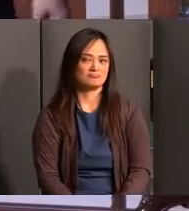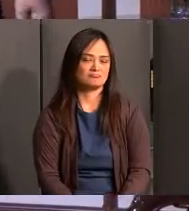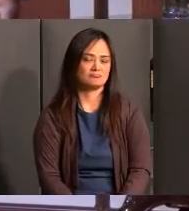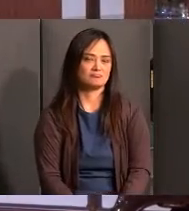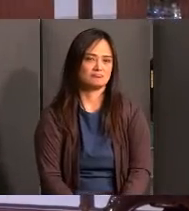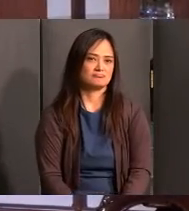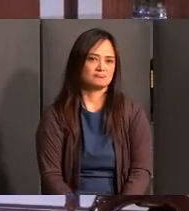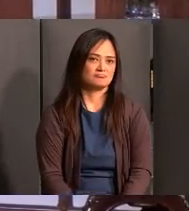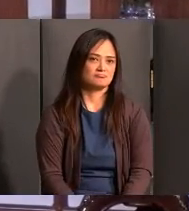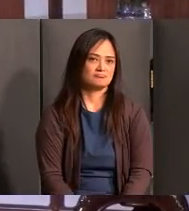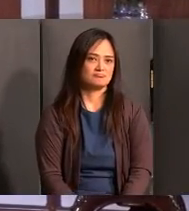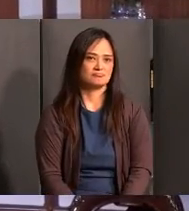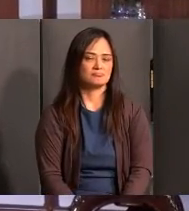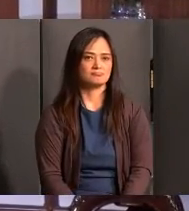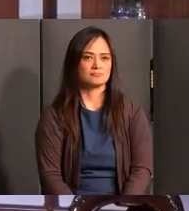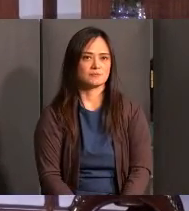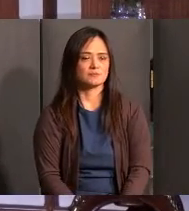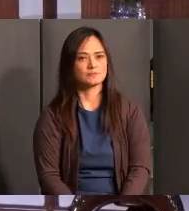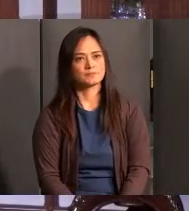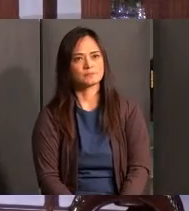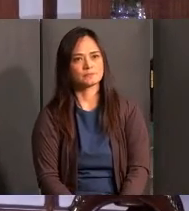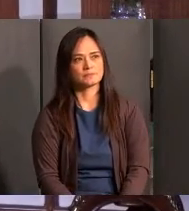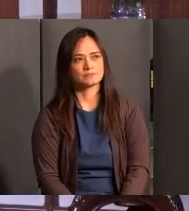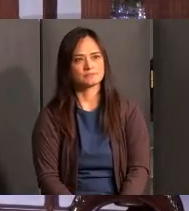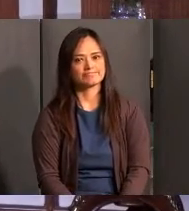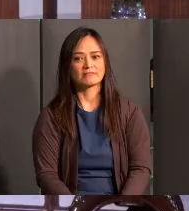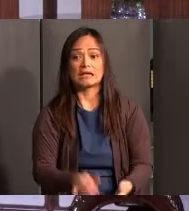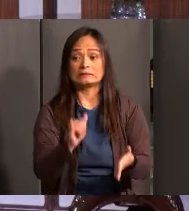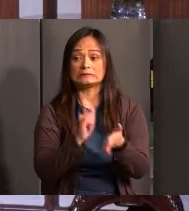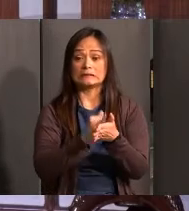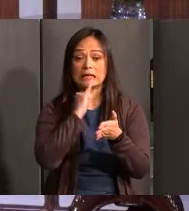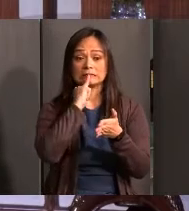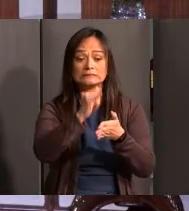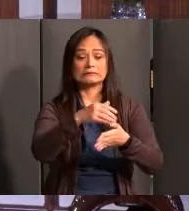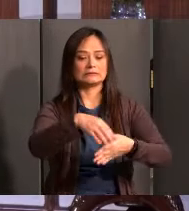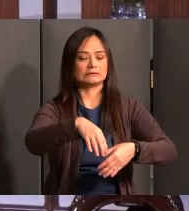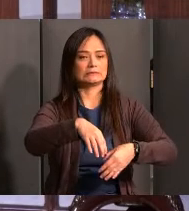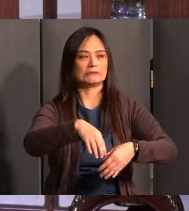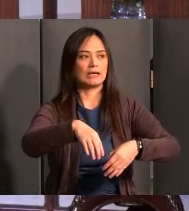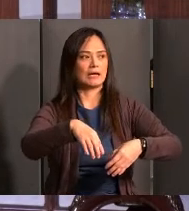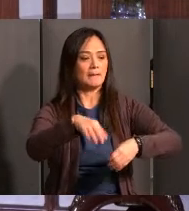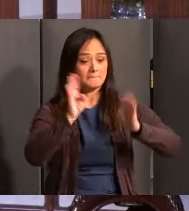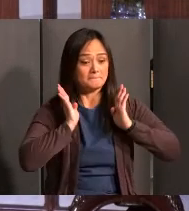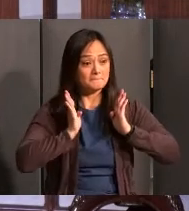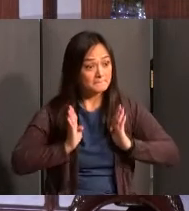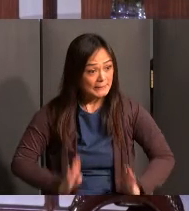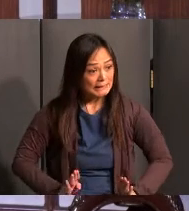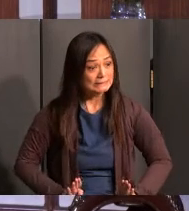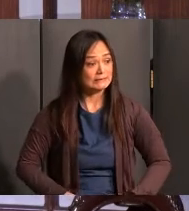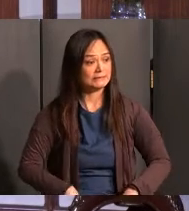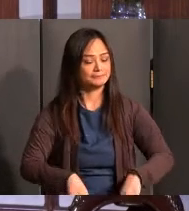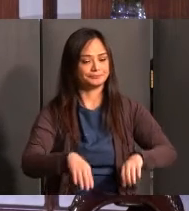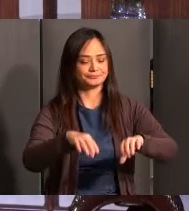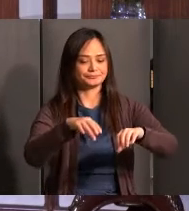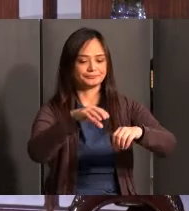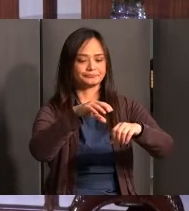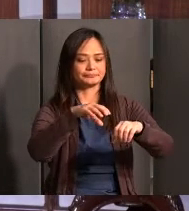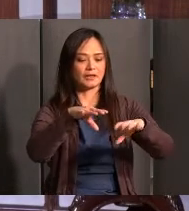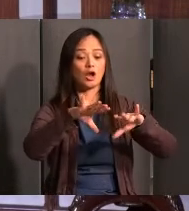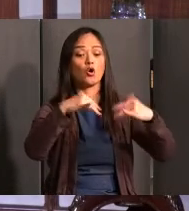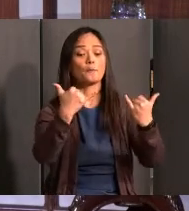Wow. Let me say this. As a corporate body, we've been purchased by his own blood.